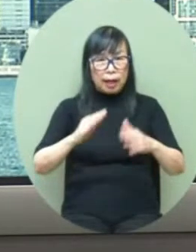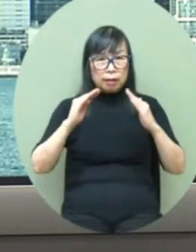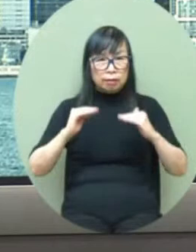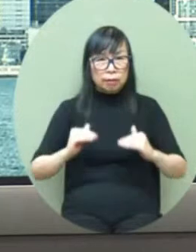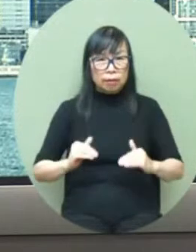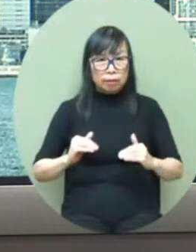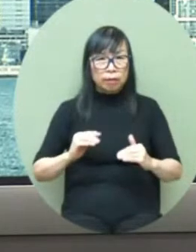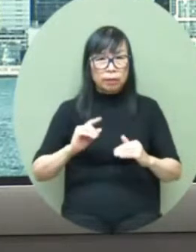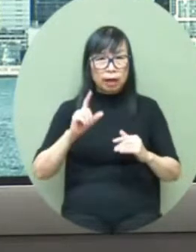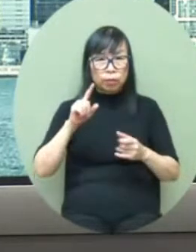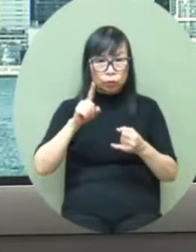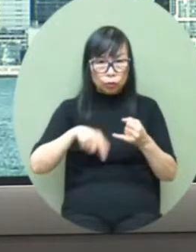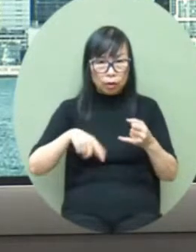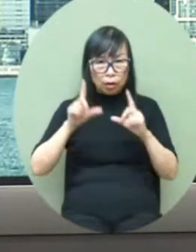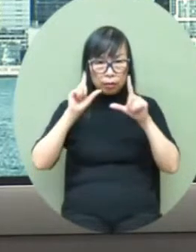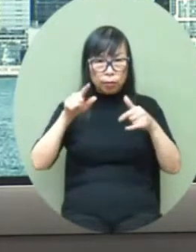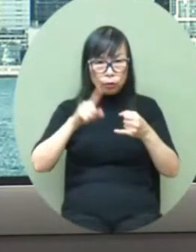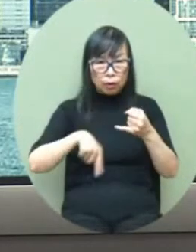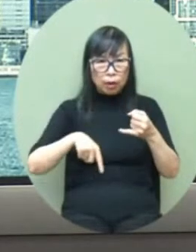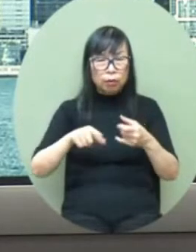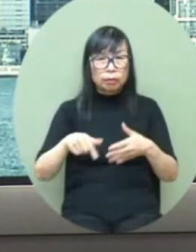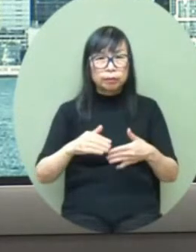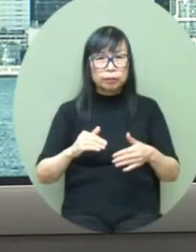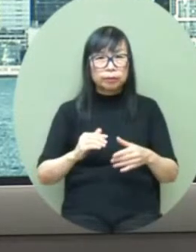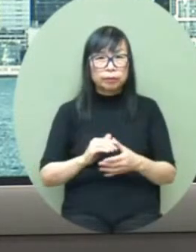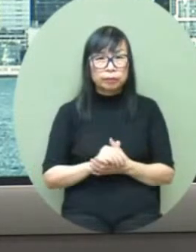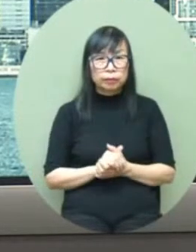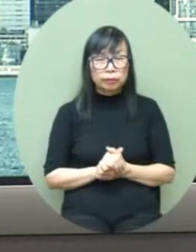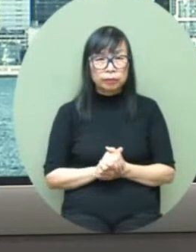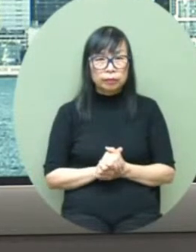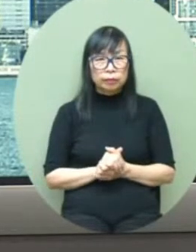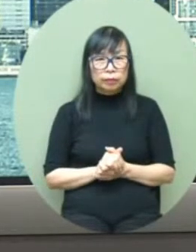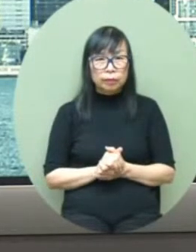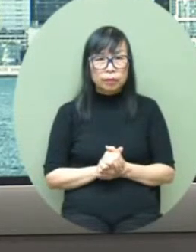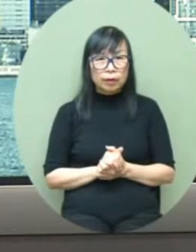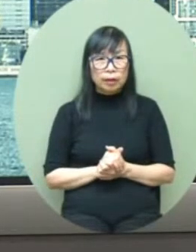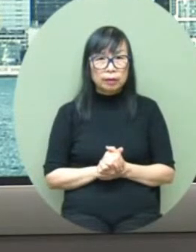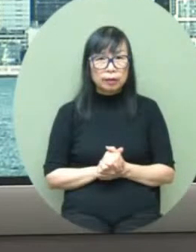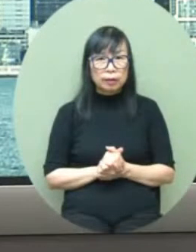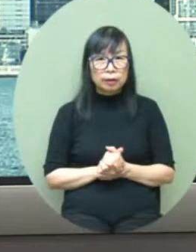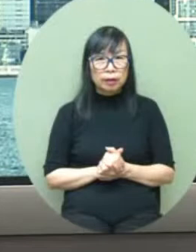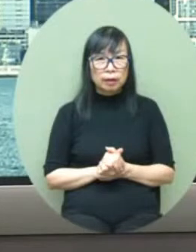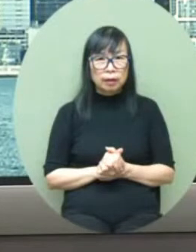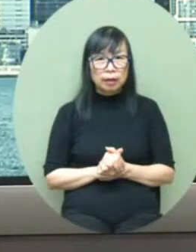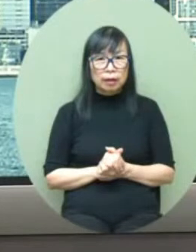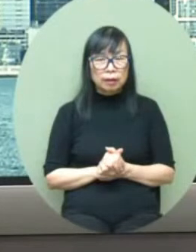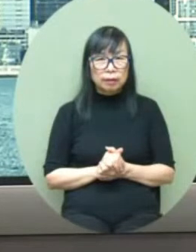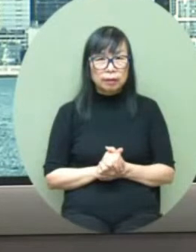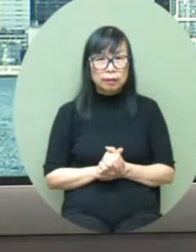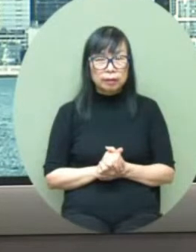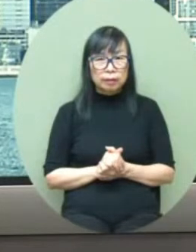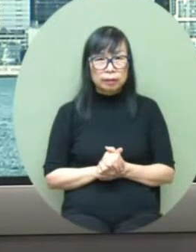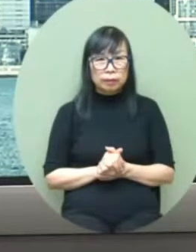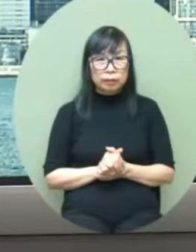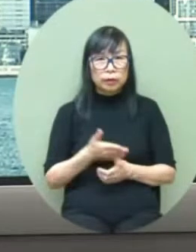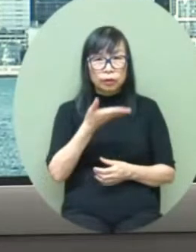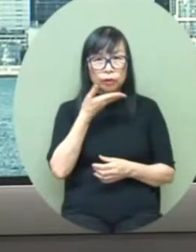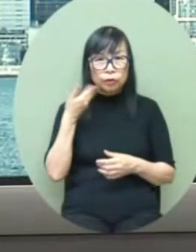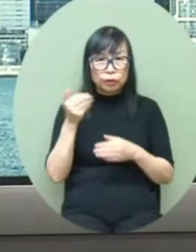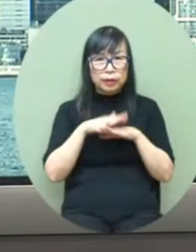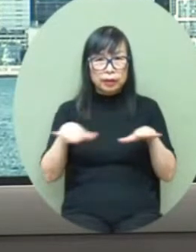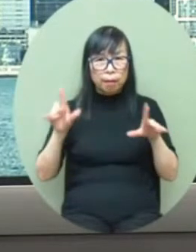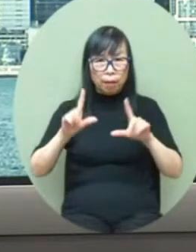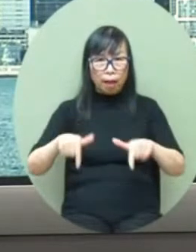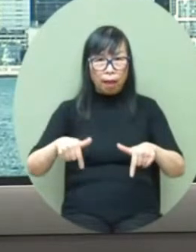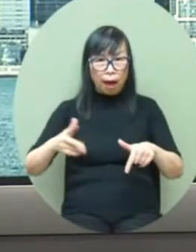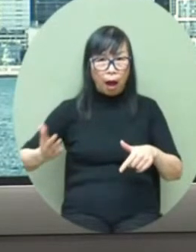we're almost out of time. We will take the last question on the right at the front, the gentleman over there. Con Chen from SCMP. Just want